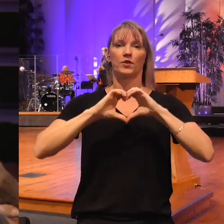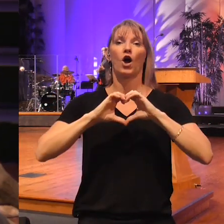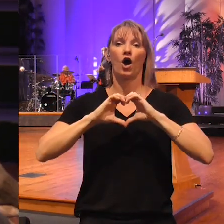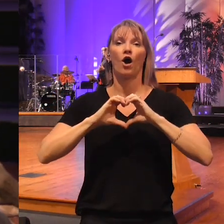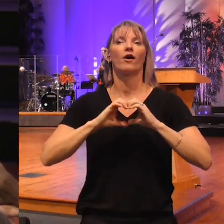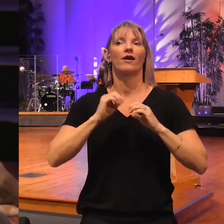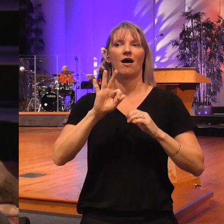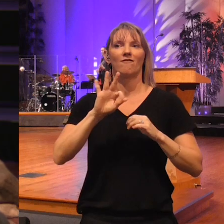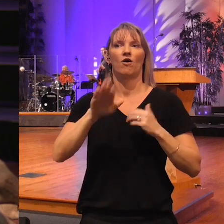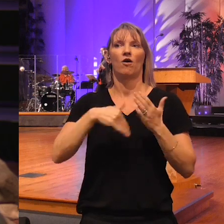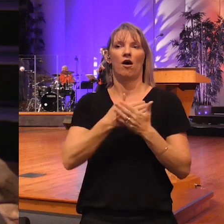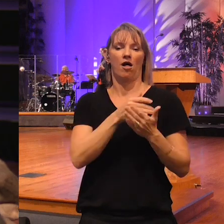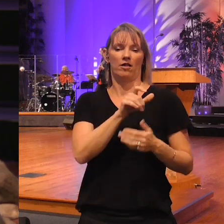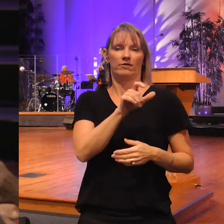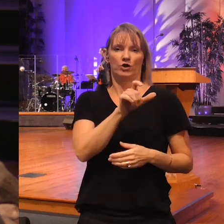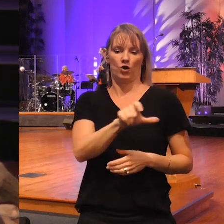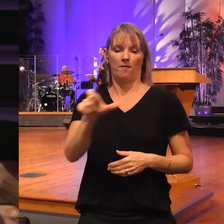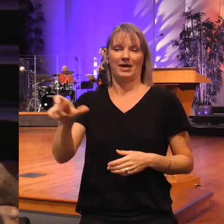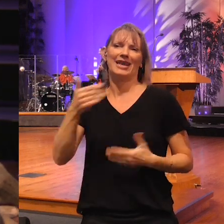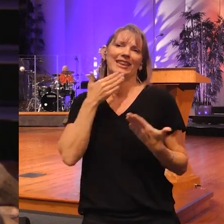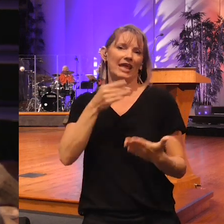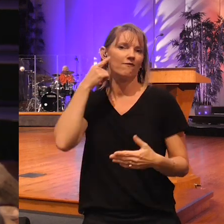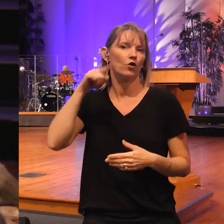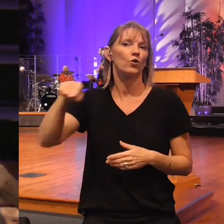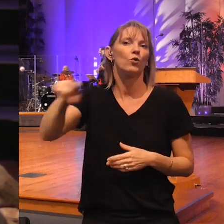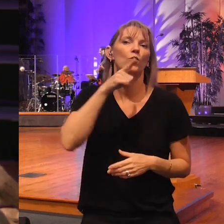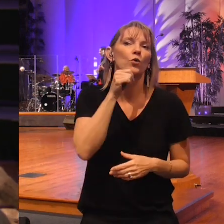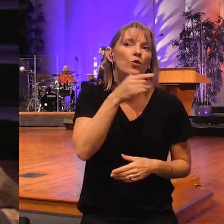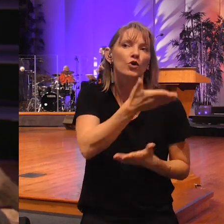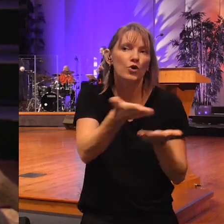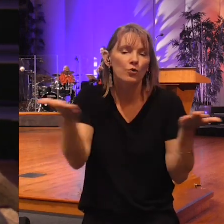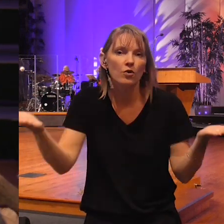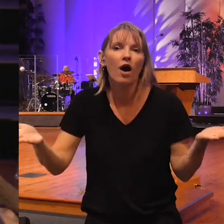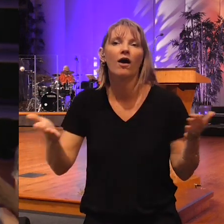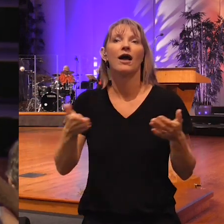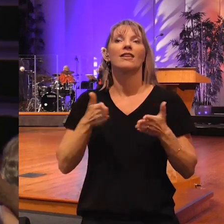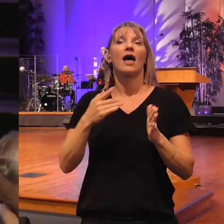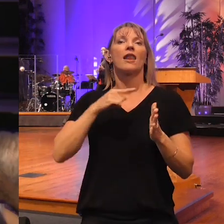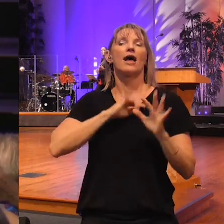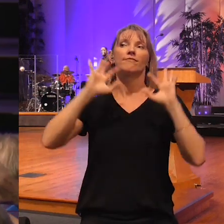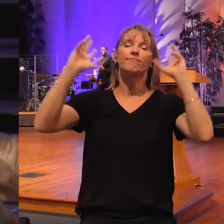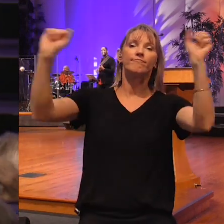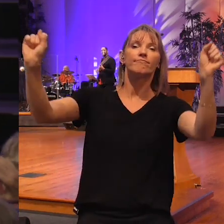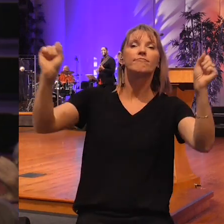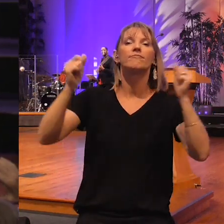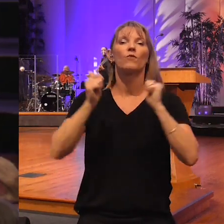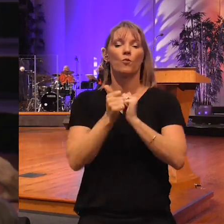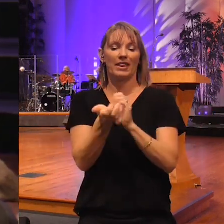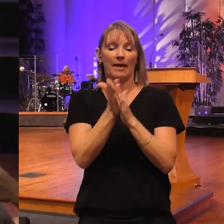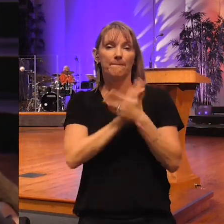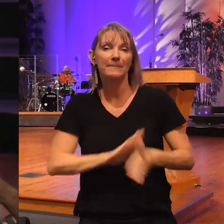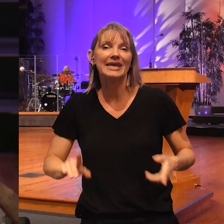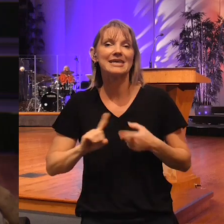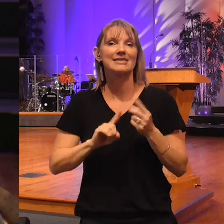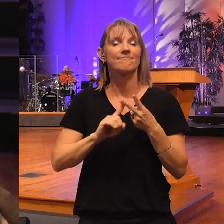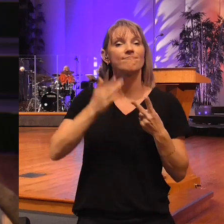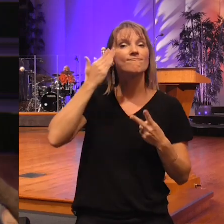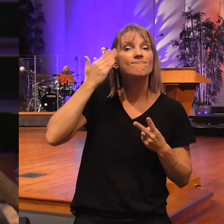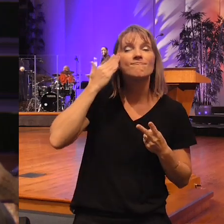heart of humanity, thank you for who you are. So let us go forth from here with peace,